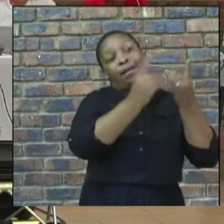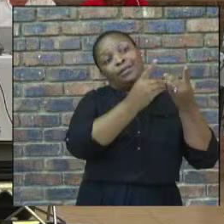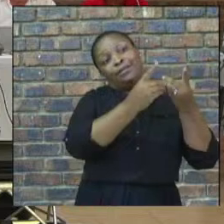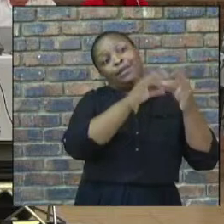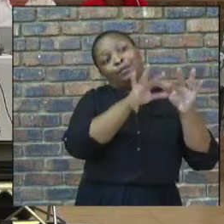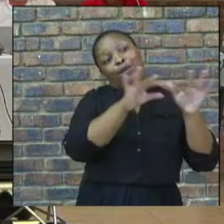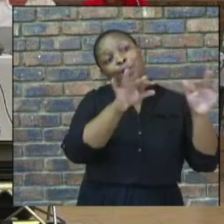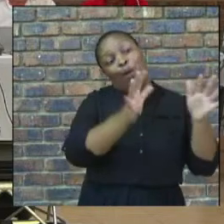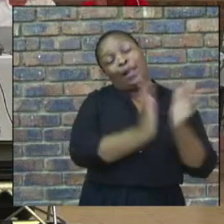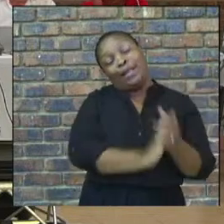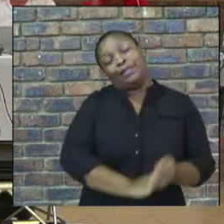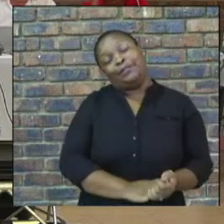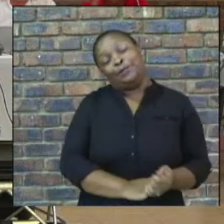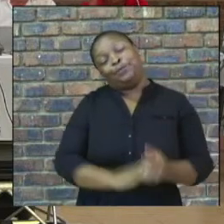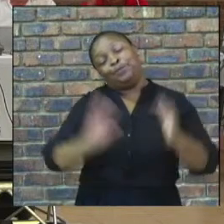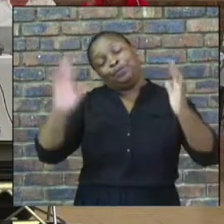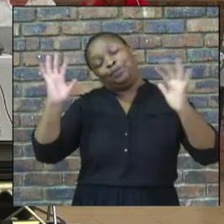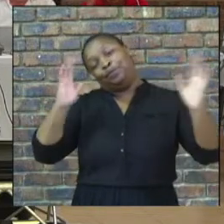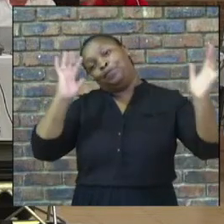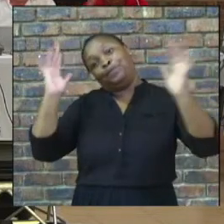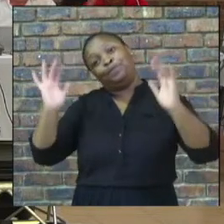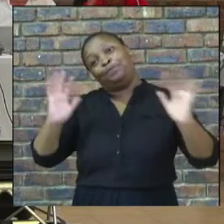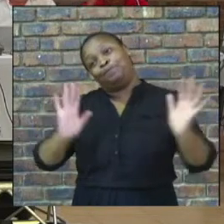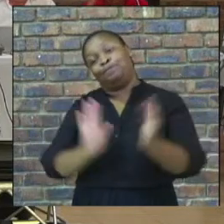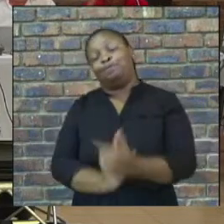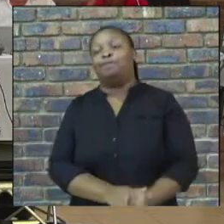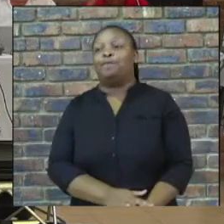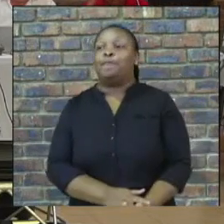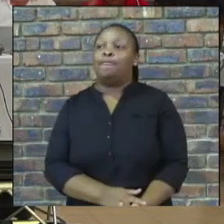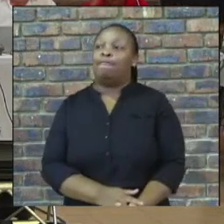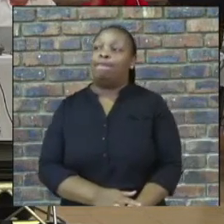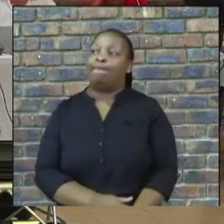So re tla mo karolong e la ke.